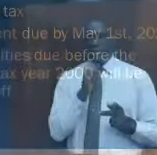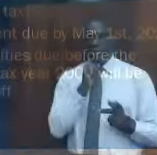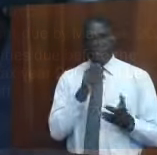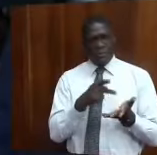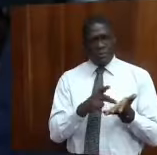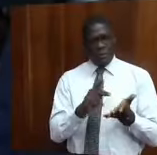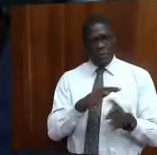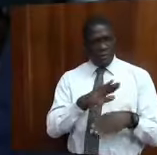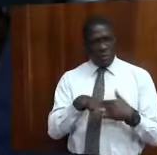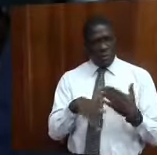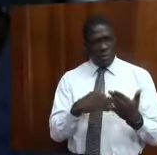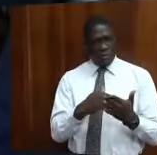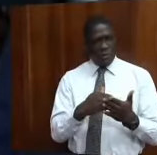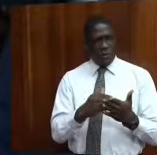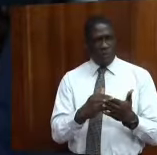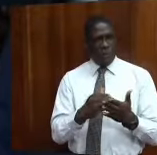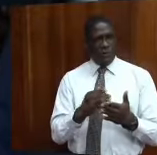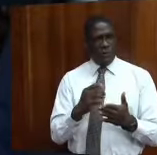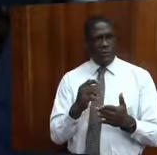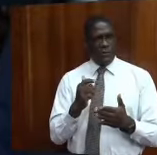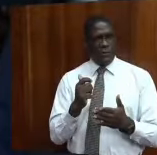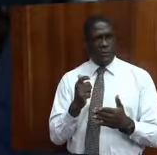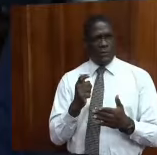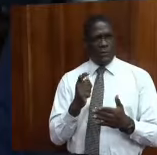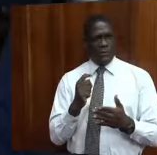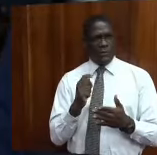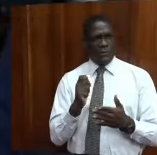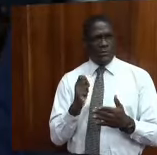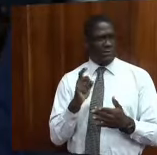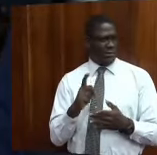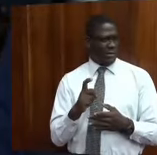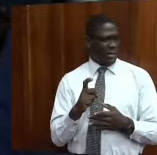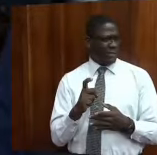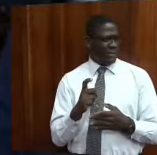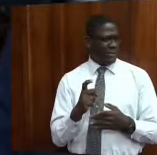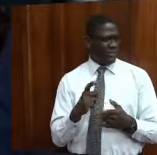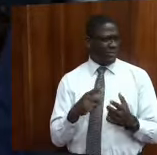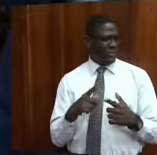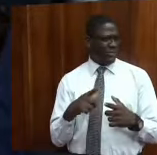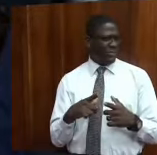amount to $780